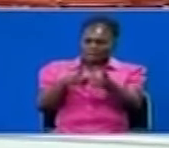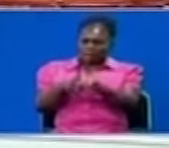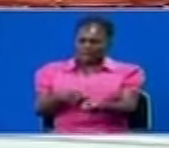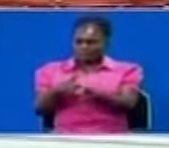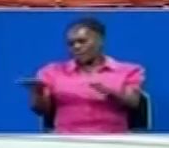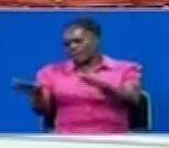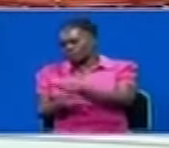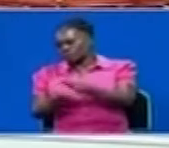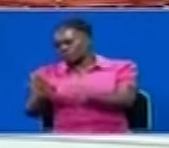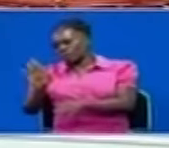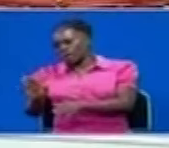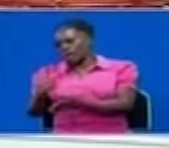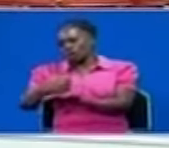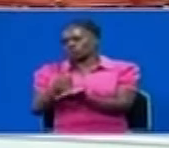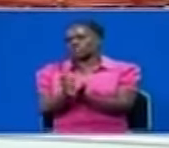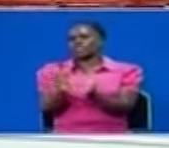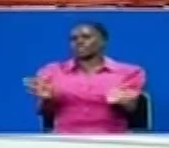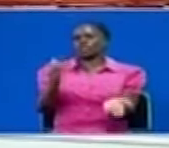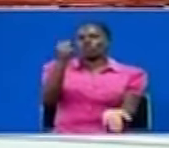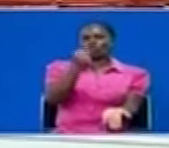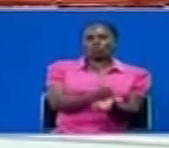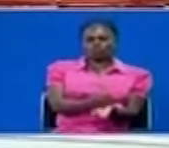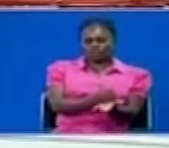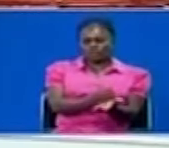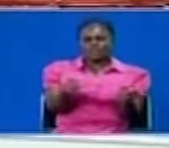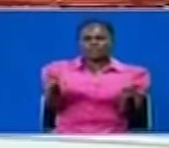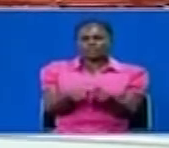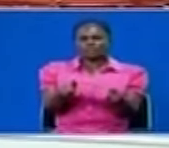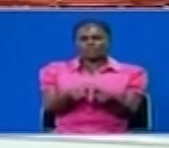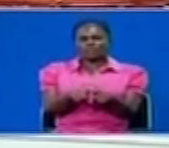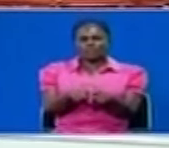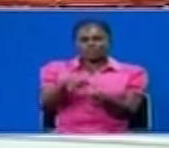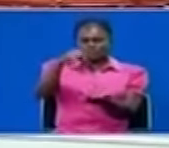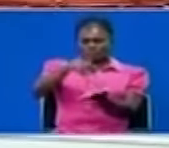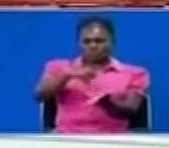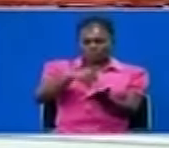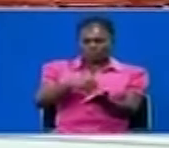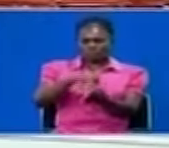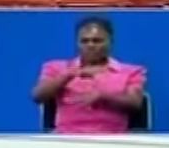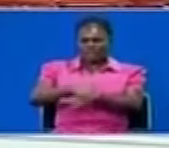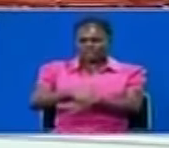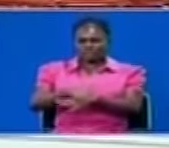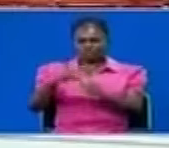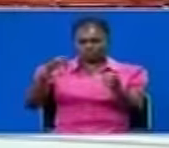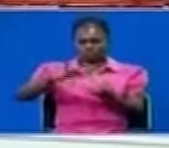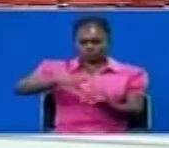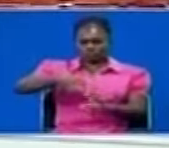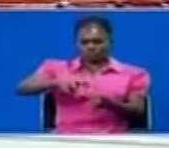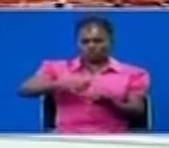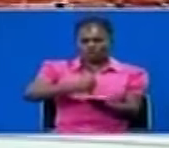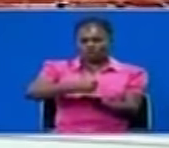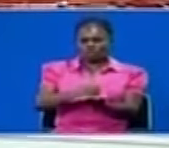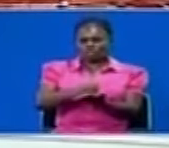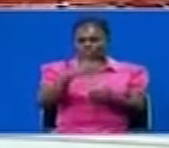Ouko's juniors at the Auditor General's office and directors of companies involved in the procurement of a controversial audit